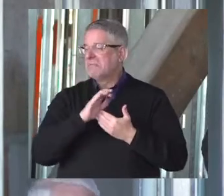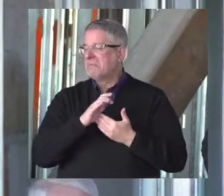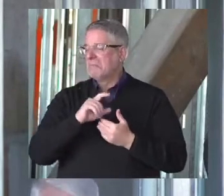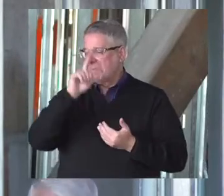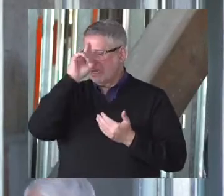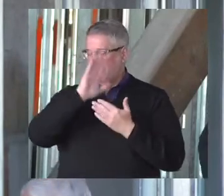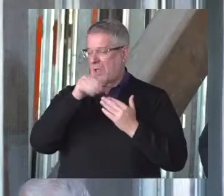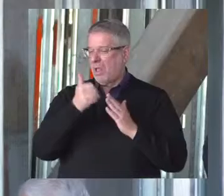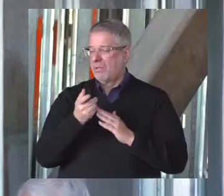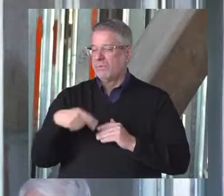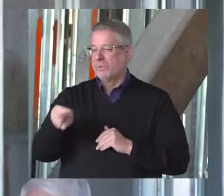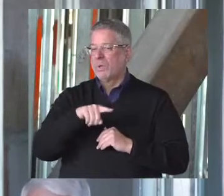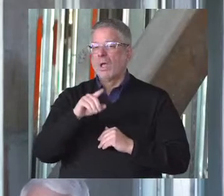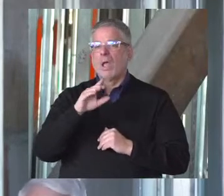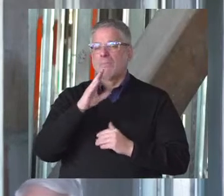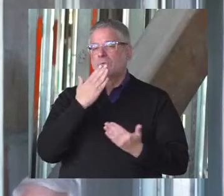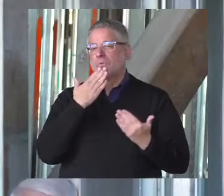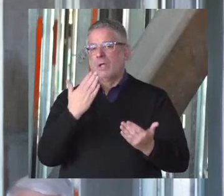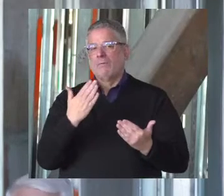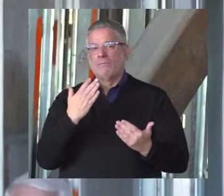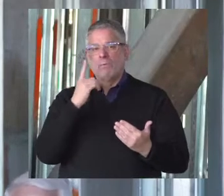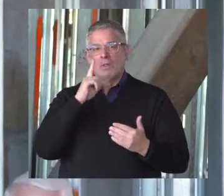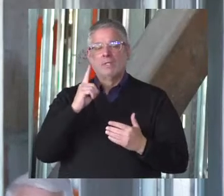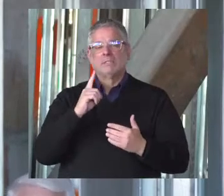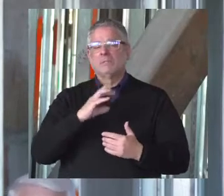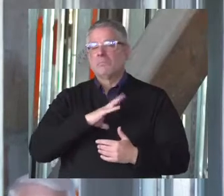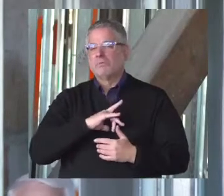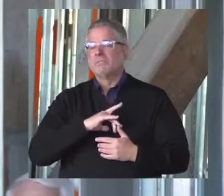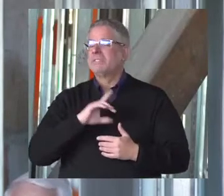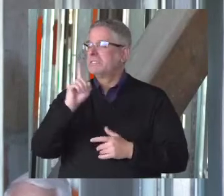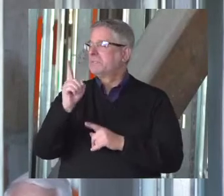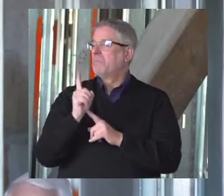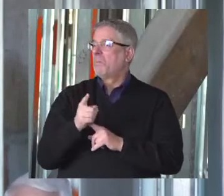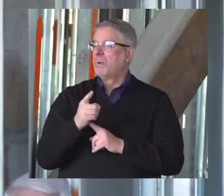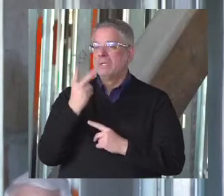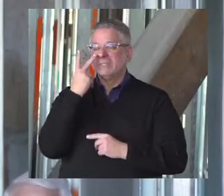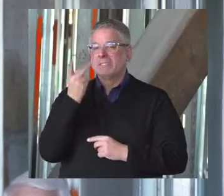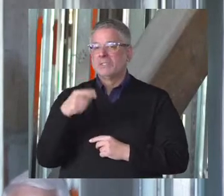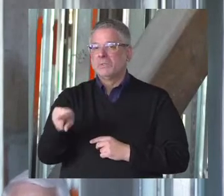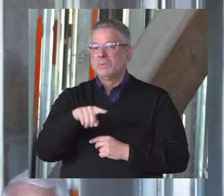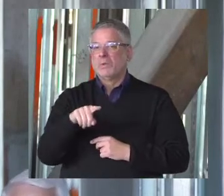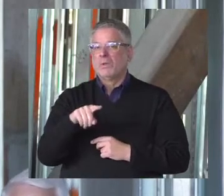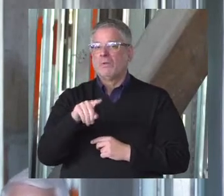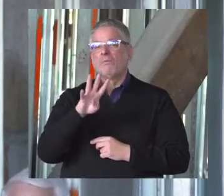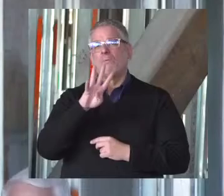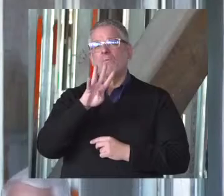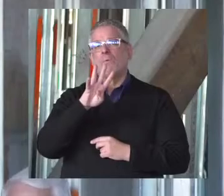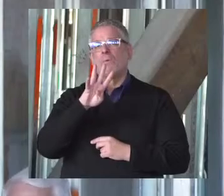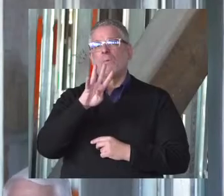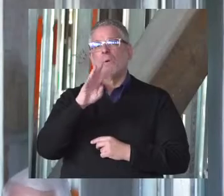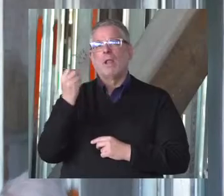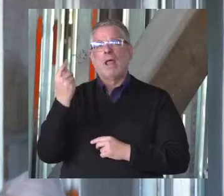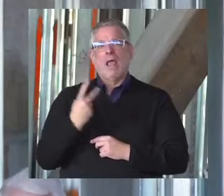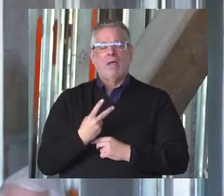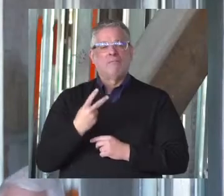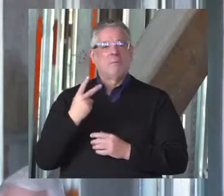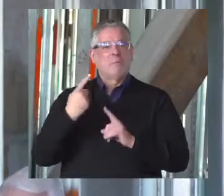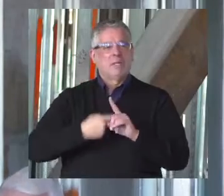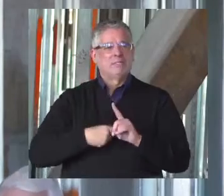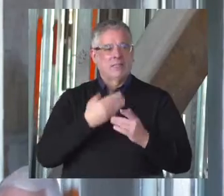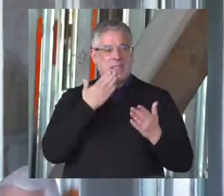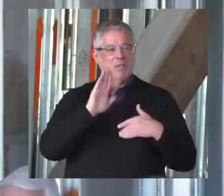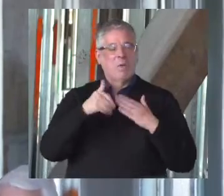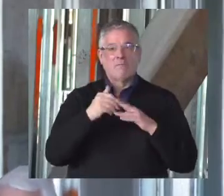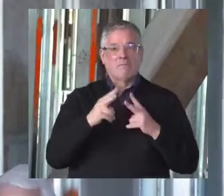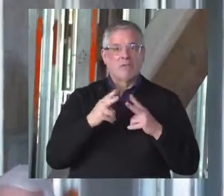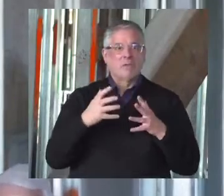I believe in all of you, and I'm grateful for this privilege, this moment, and we'll see you in 41 and a half months. Thank you all very, very much.